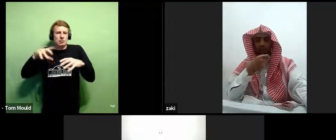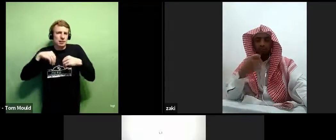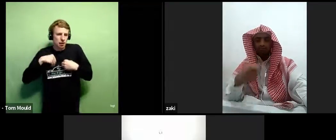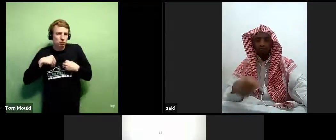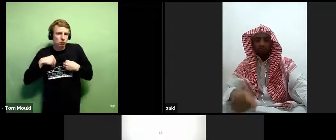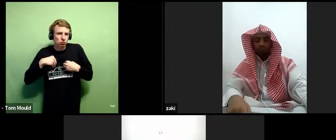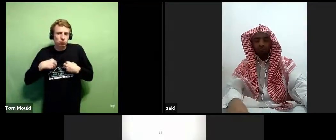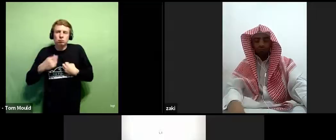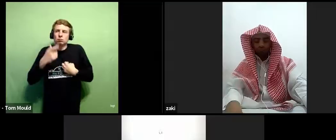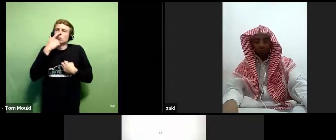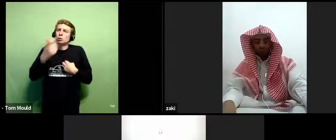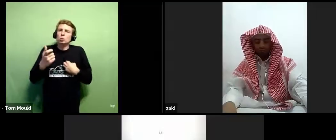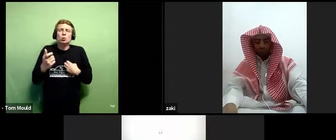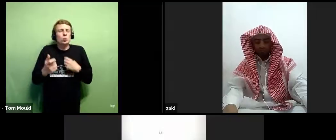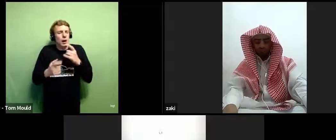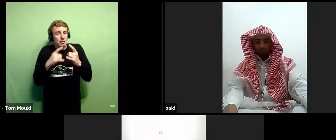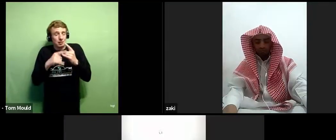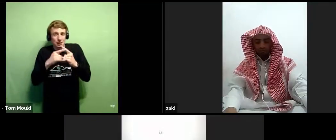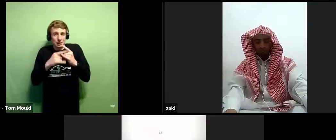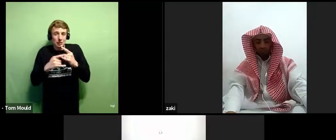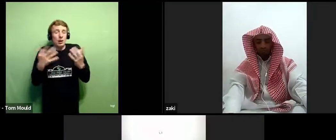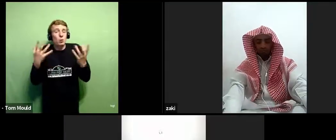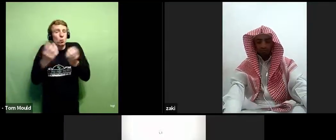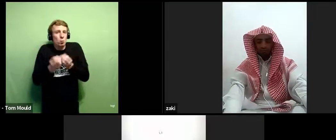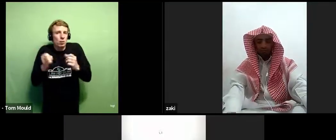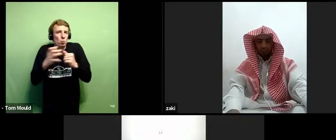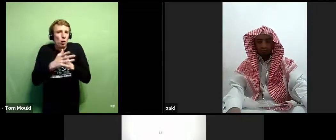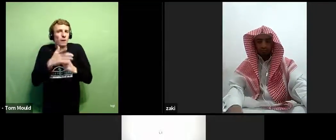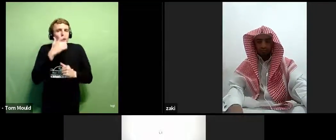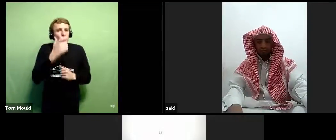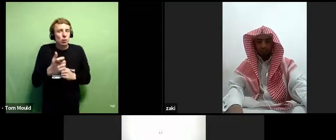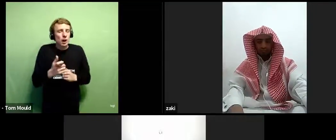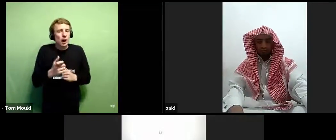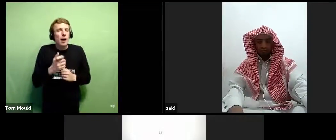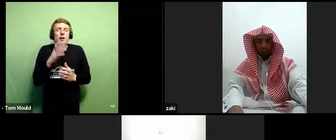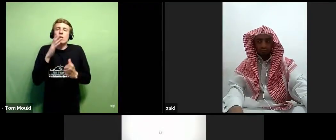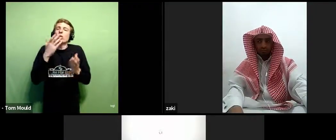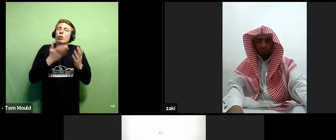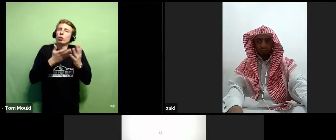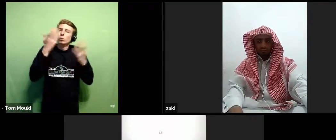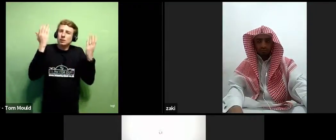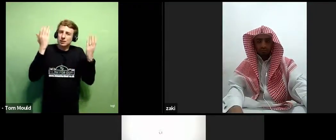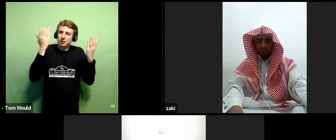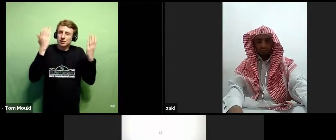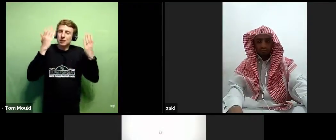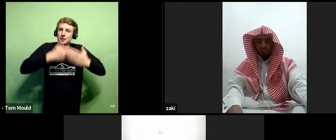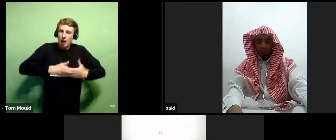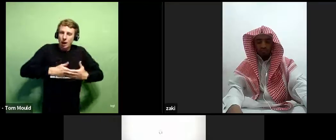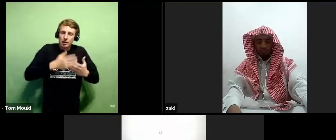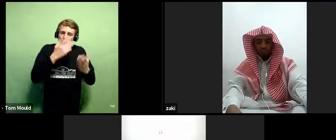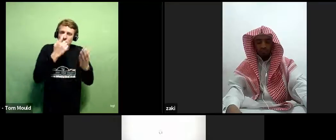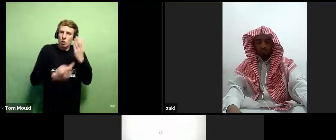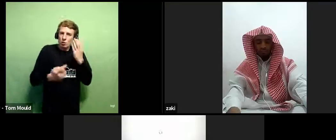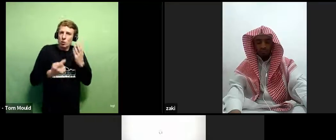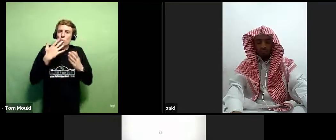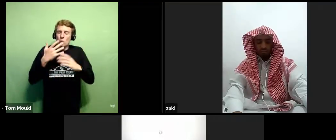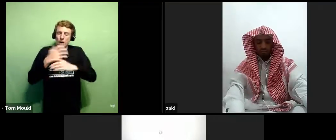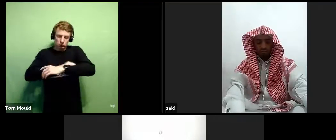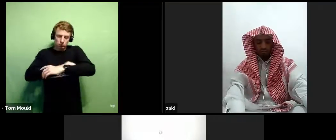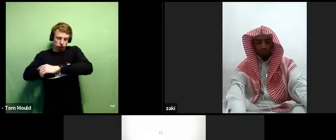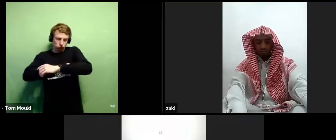has ordained for you, and eat and drink until the white thread of dawn appears to you, distinct from the black